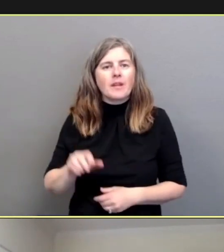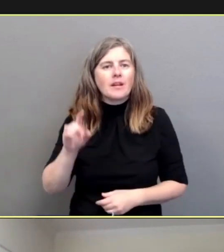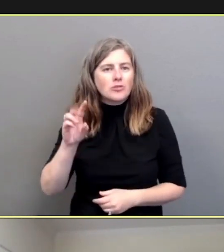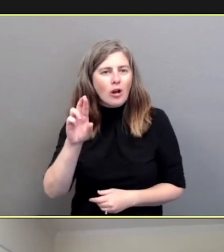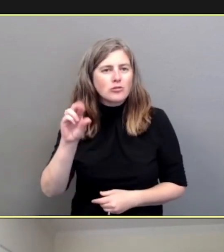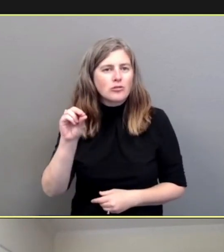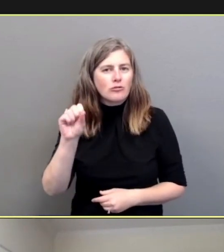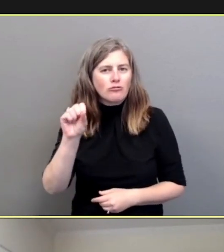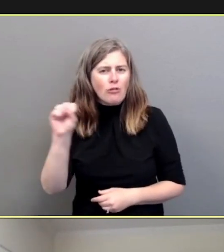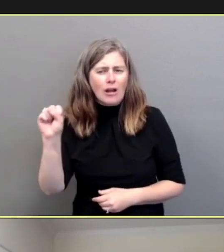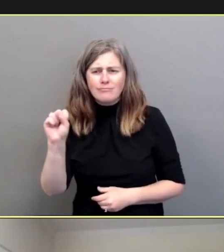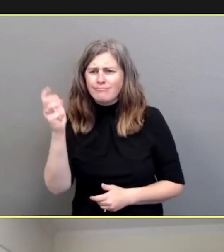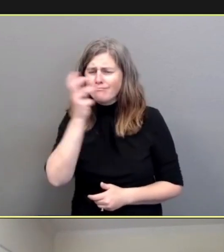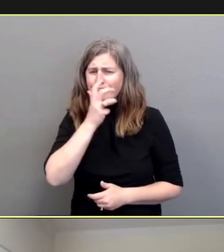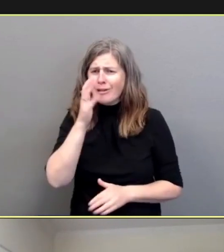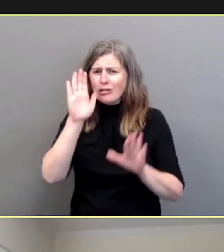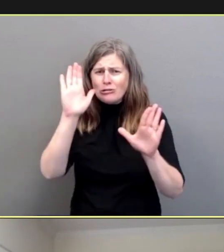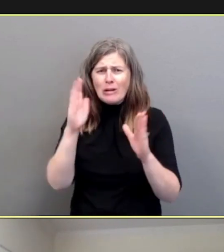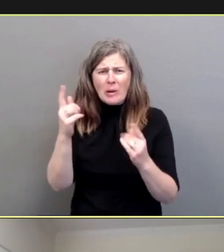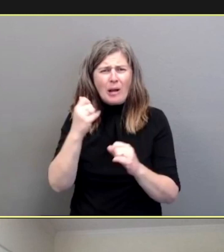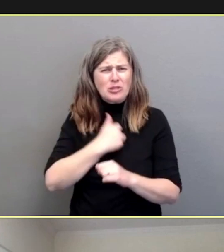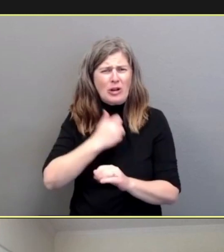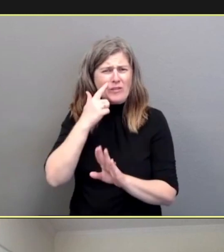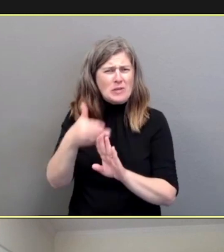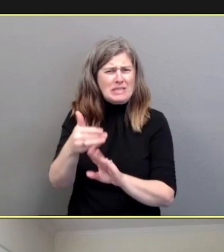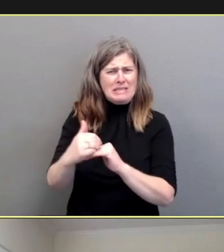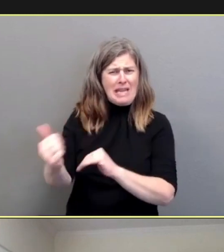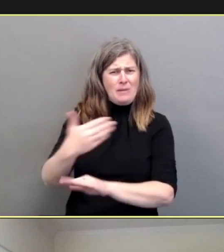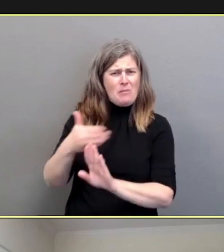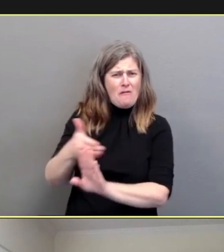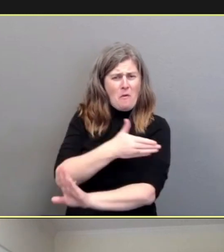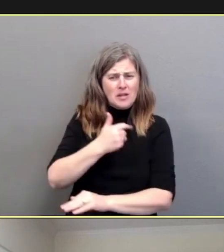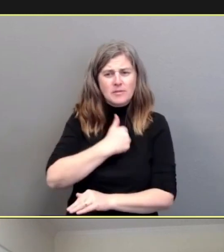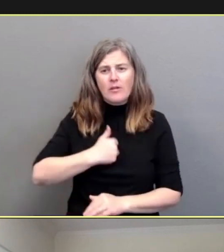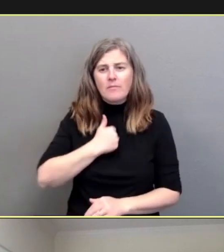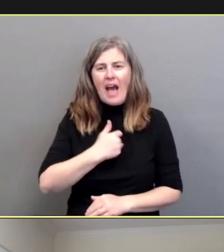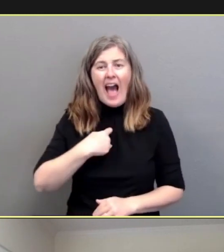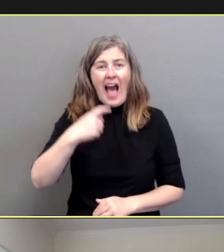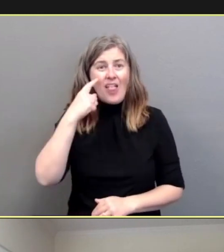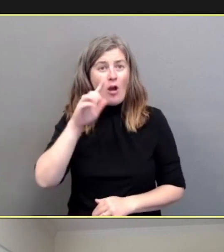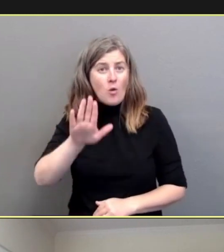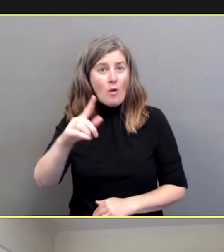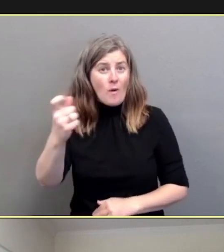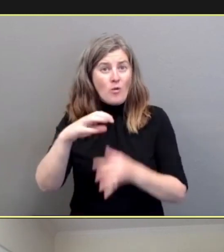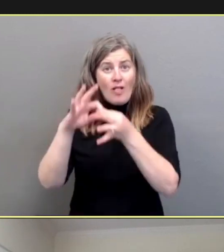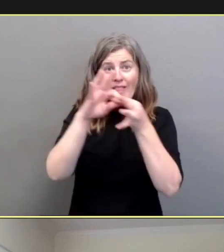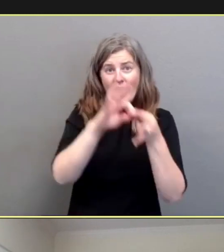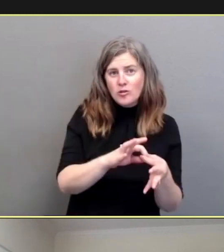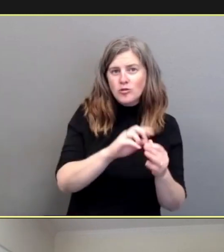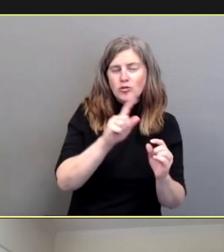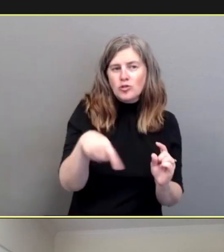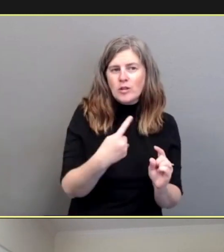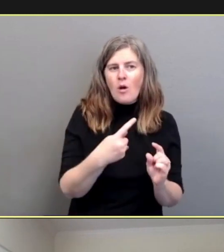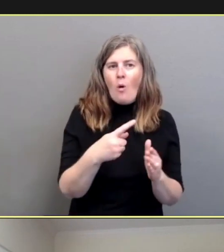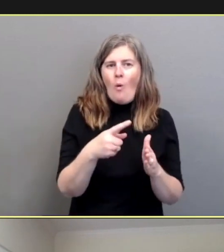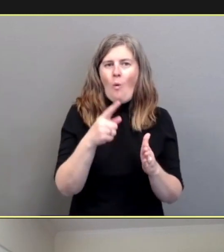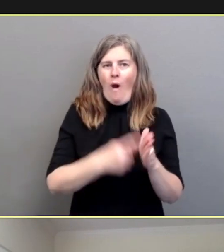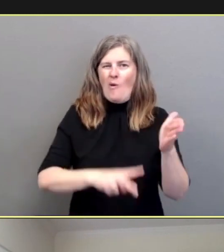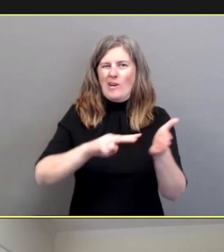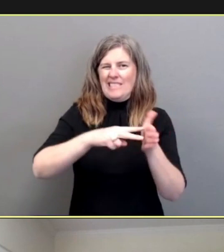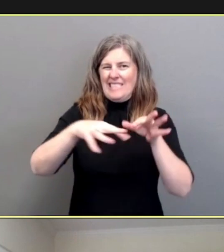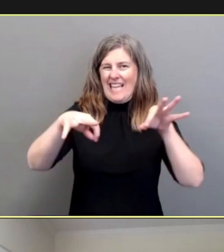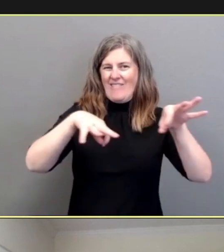and apologies if you had sent that ahead of time. I thought your question was related to just, what was the